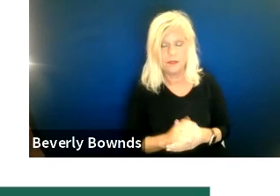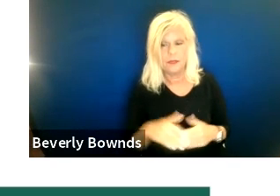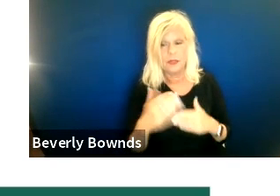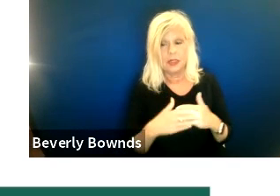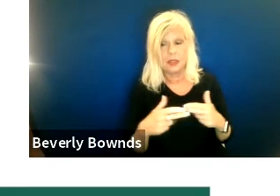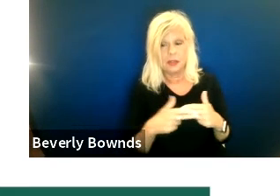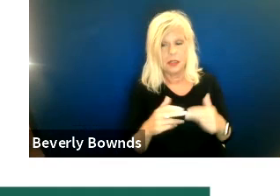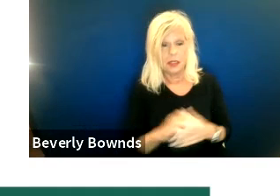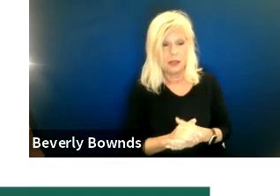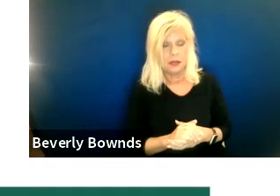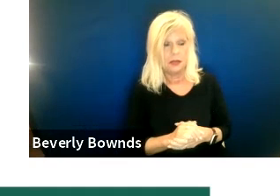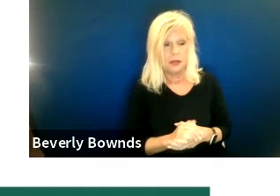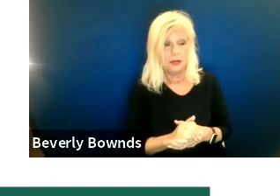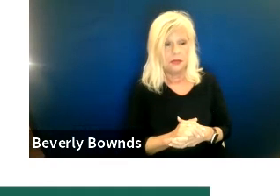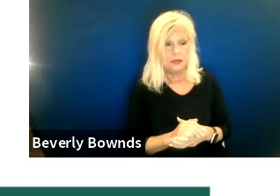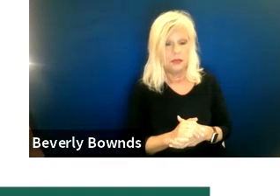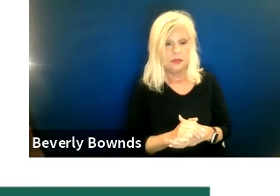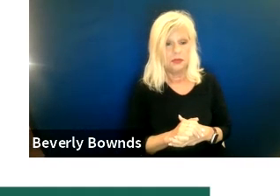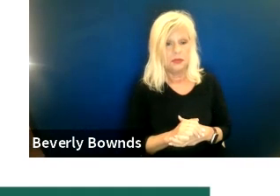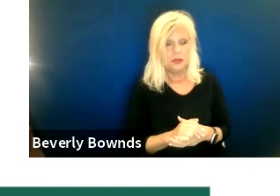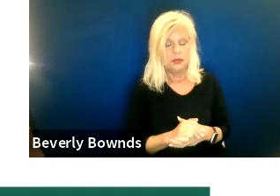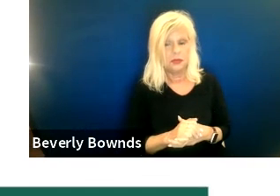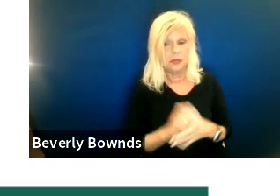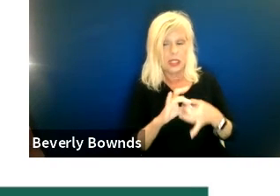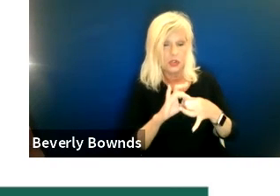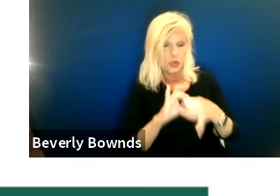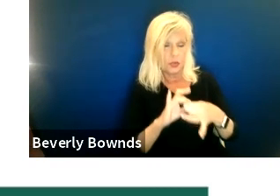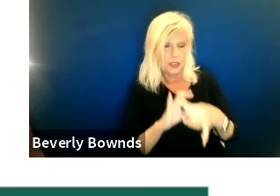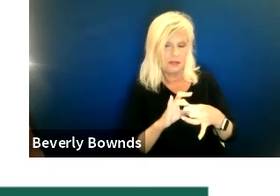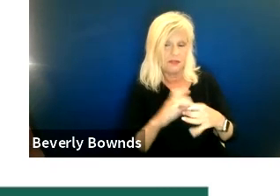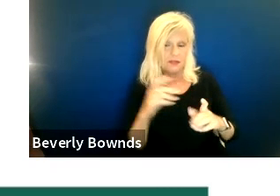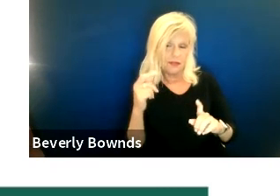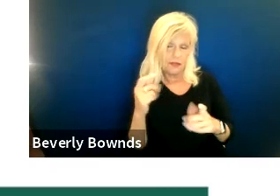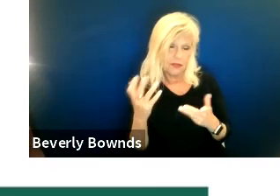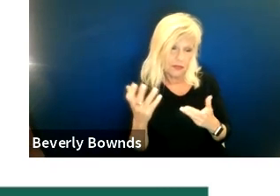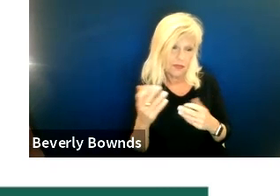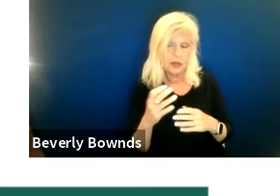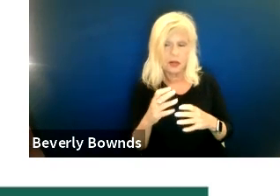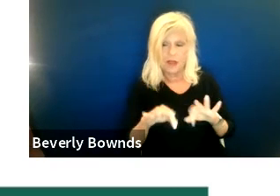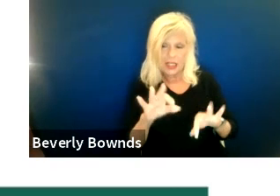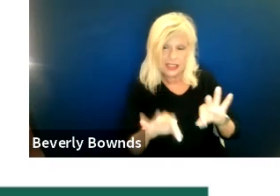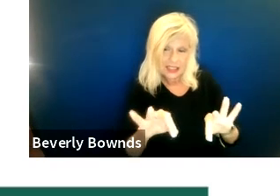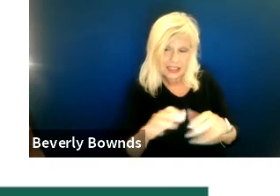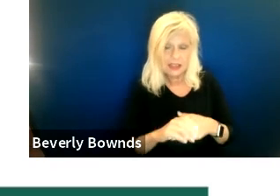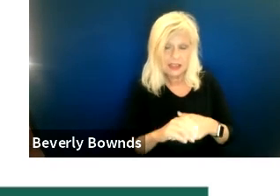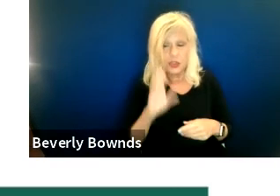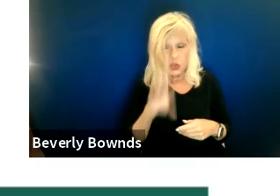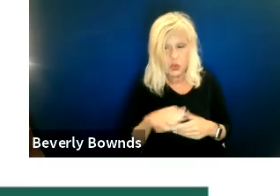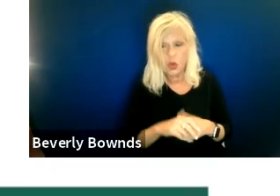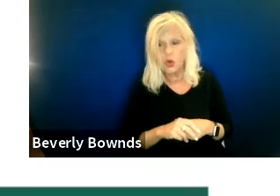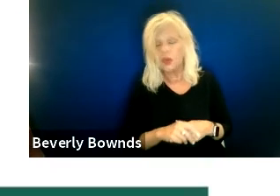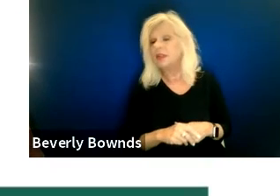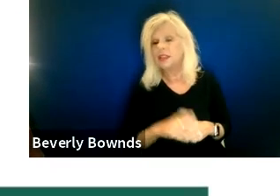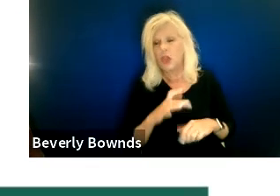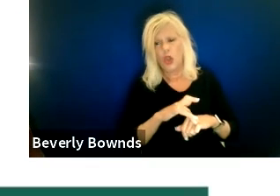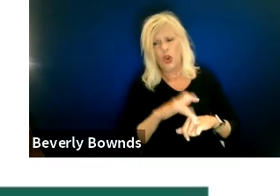I think that's, yeah. So in terms of the findings, we are very early